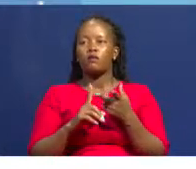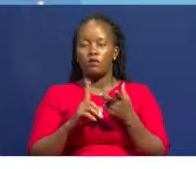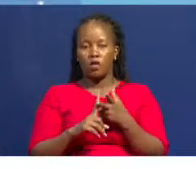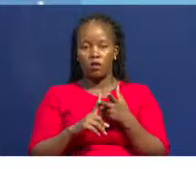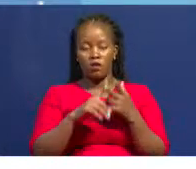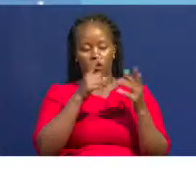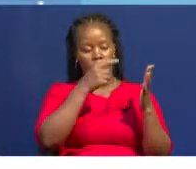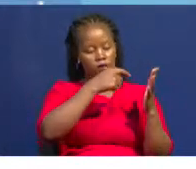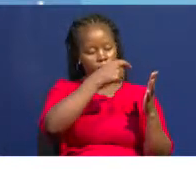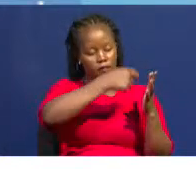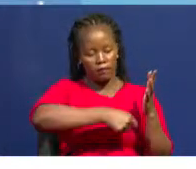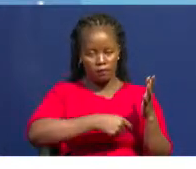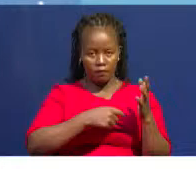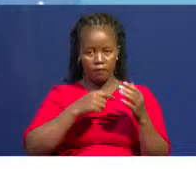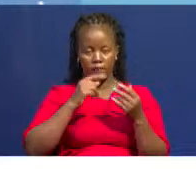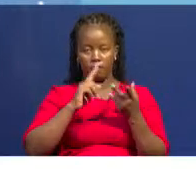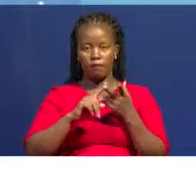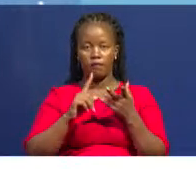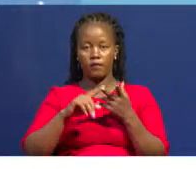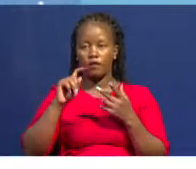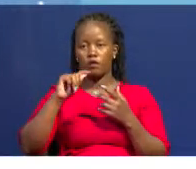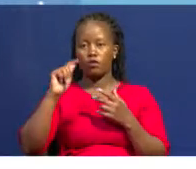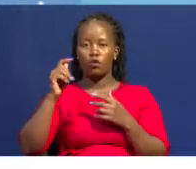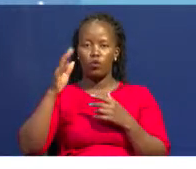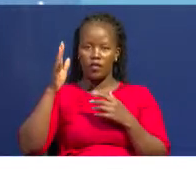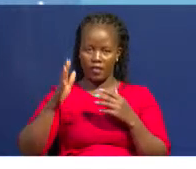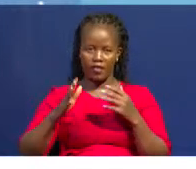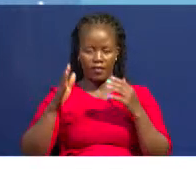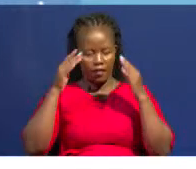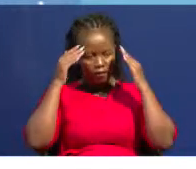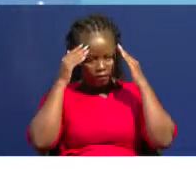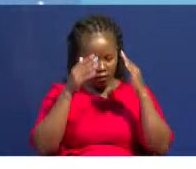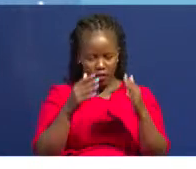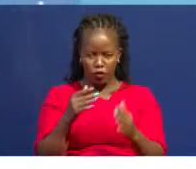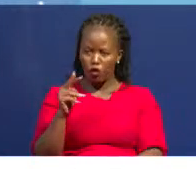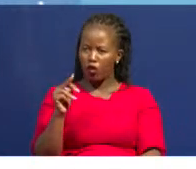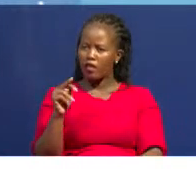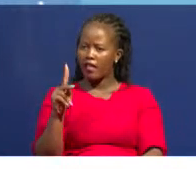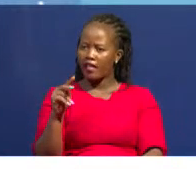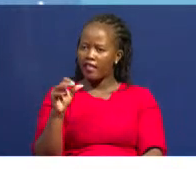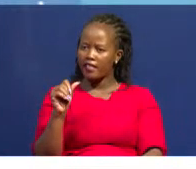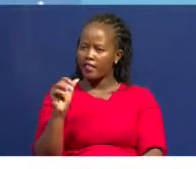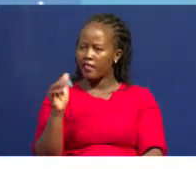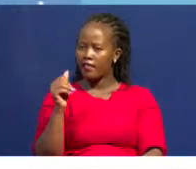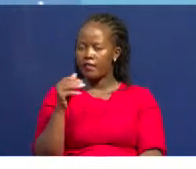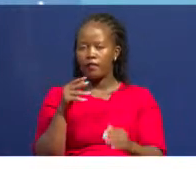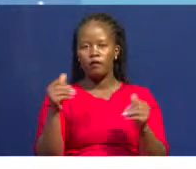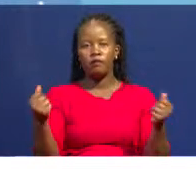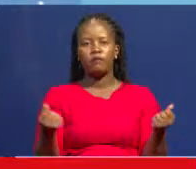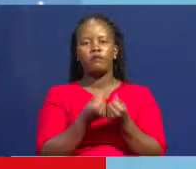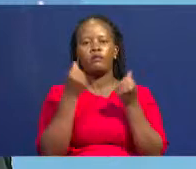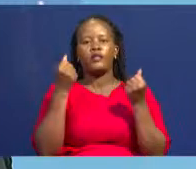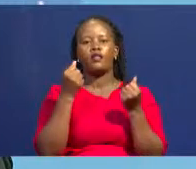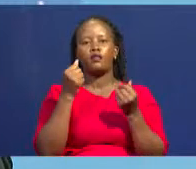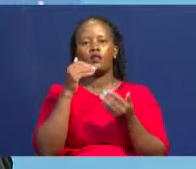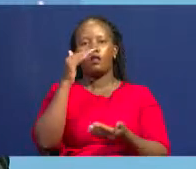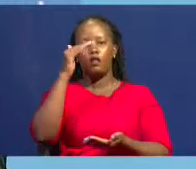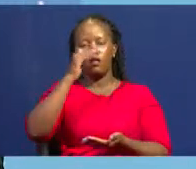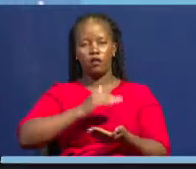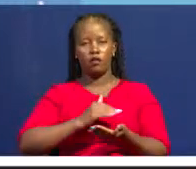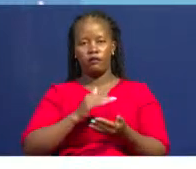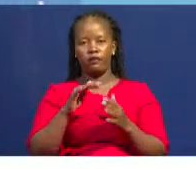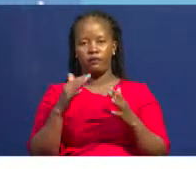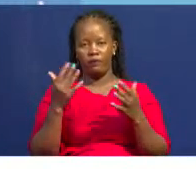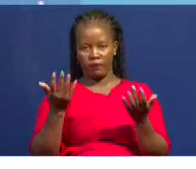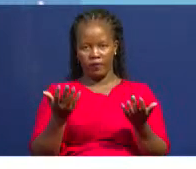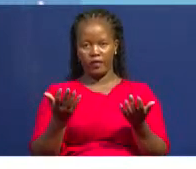and even Kenyans are looking at NTSA. How are we going to be reducing these accidents, just as we have seen they have been on the rise,